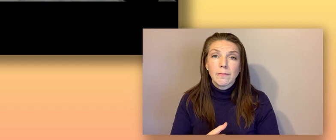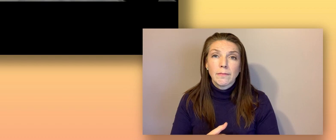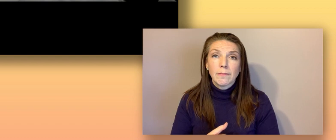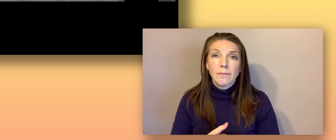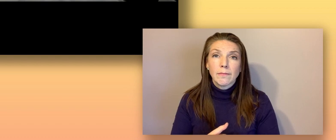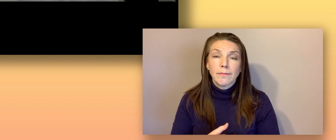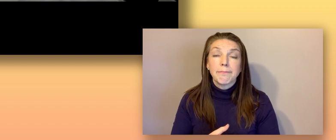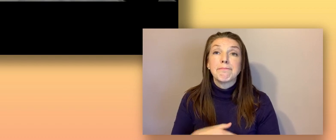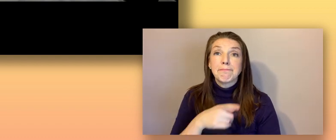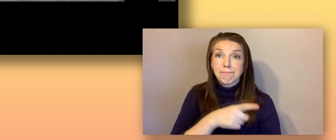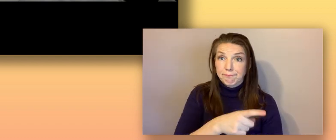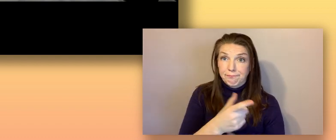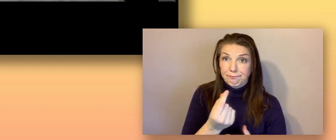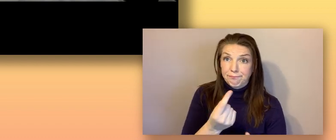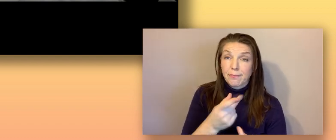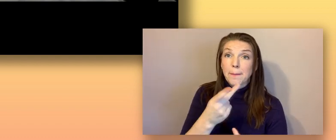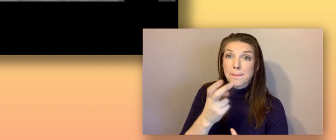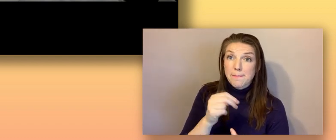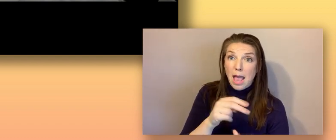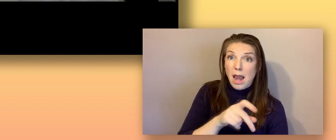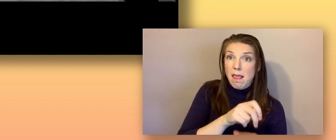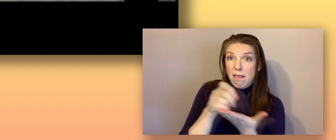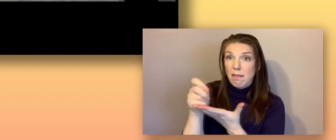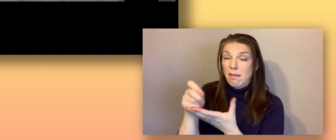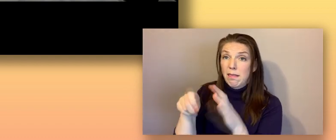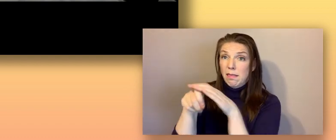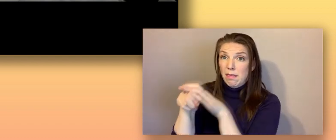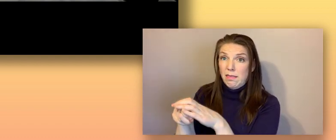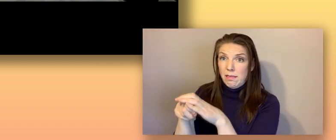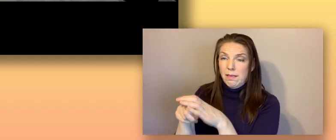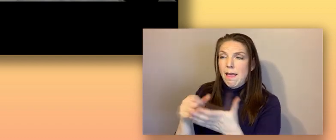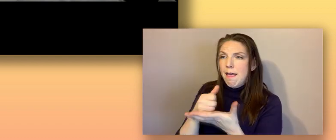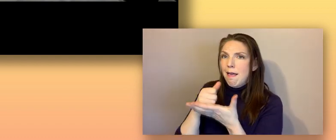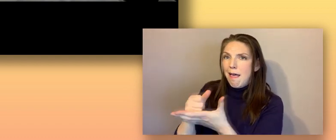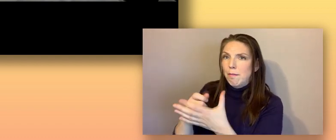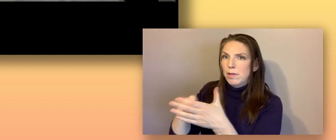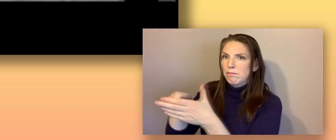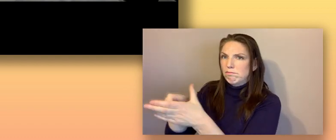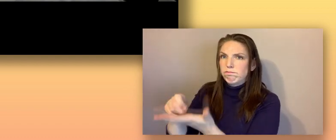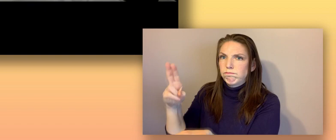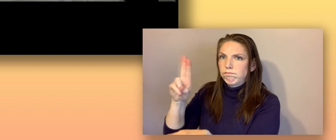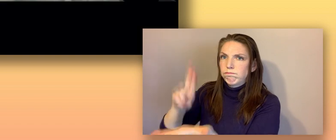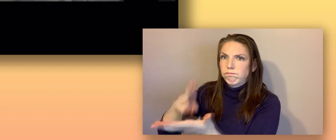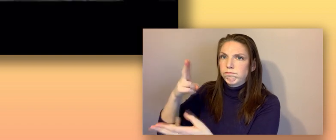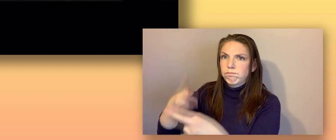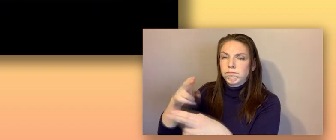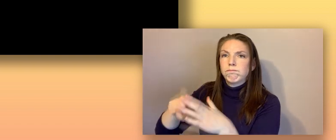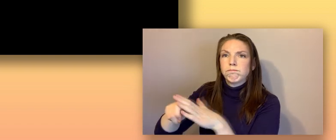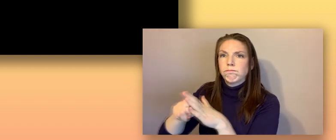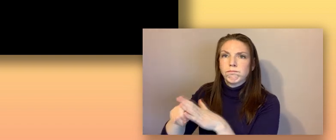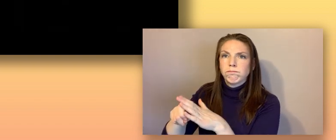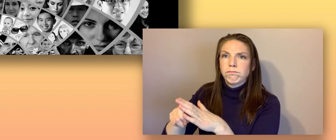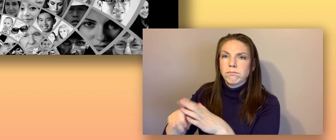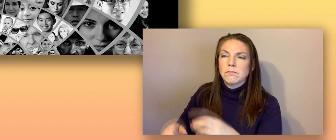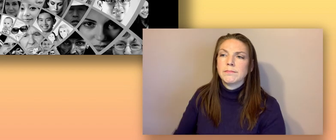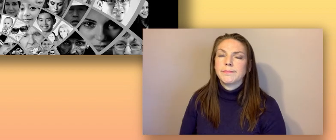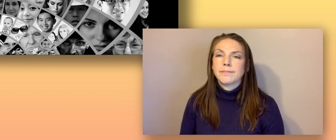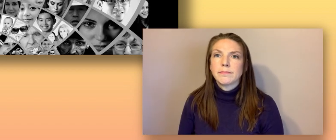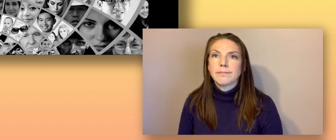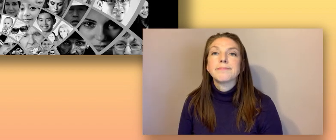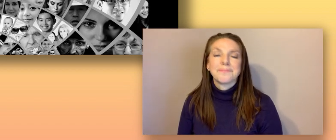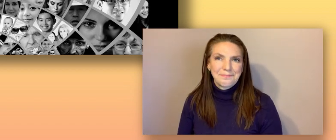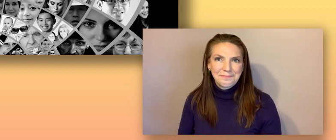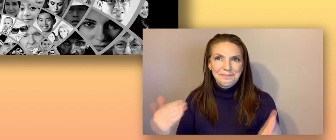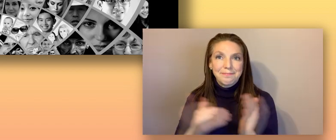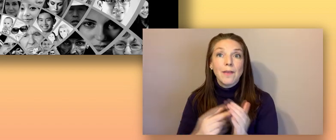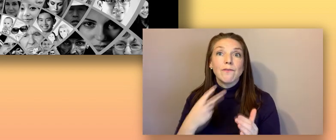He puts the pen in Stephen's limp hand and signs the paper in Stephen's name. And